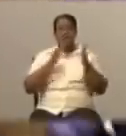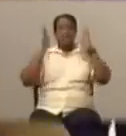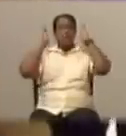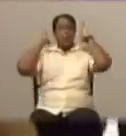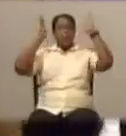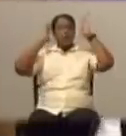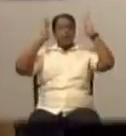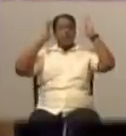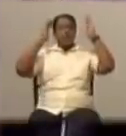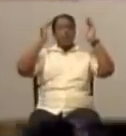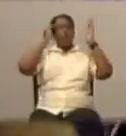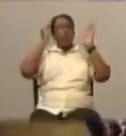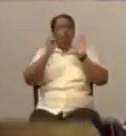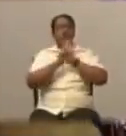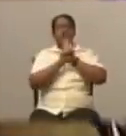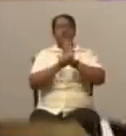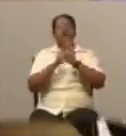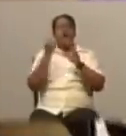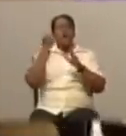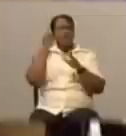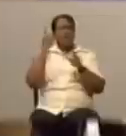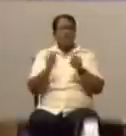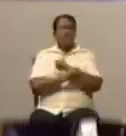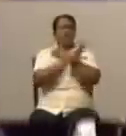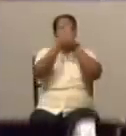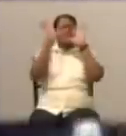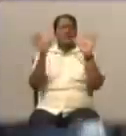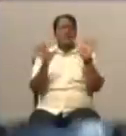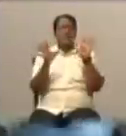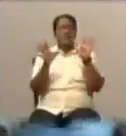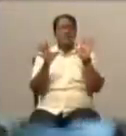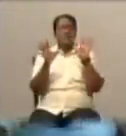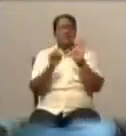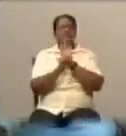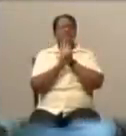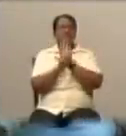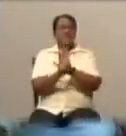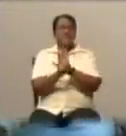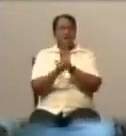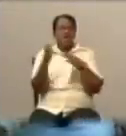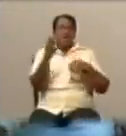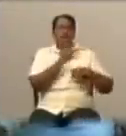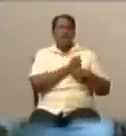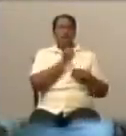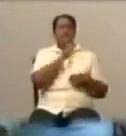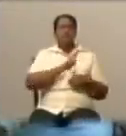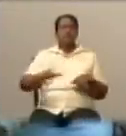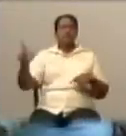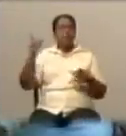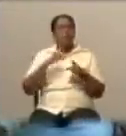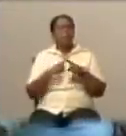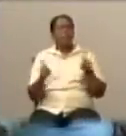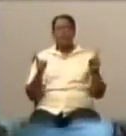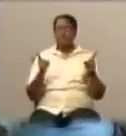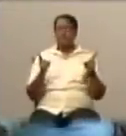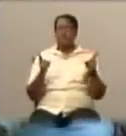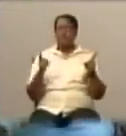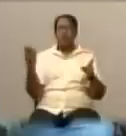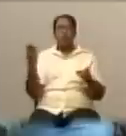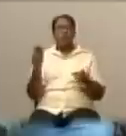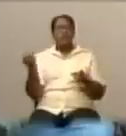the sign and to receive the Lord. But of course, dear brothers and sisters,